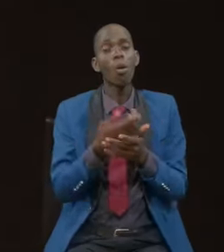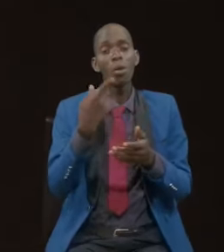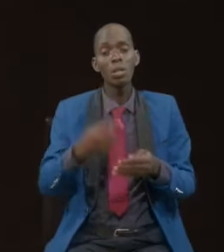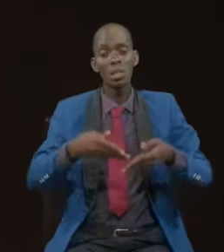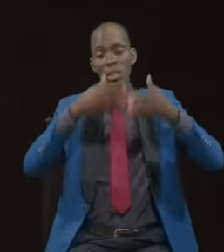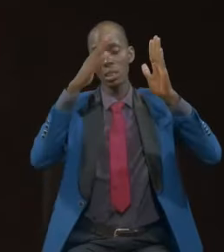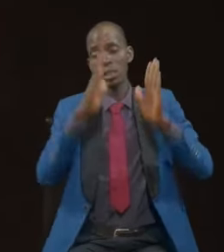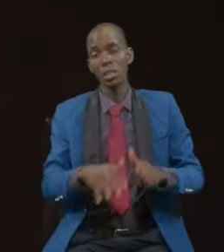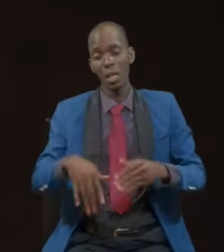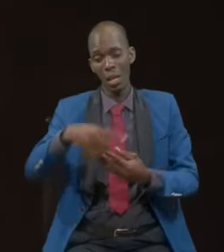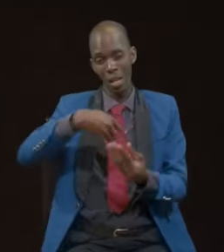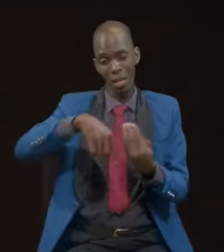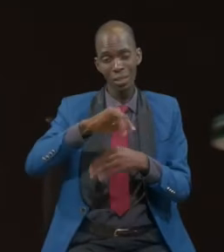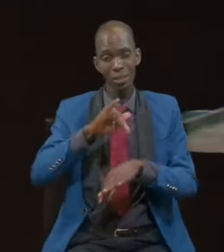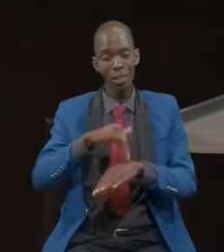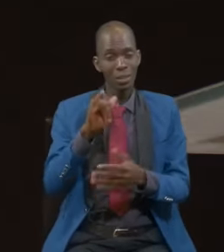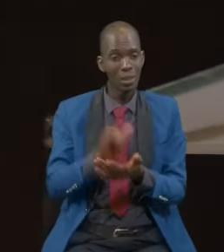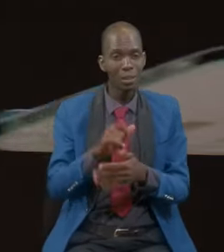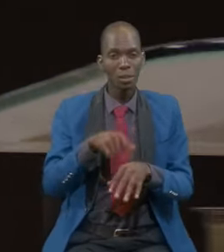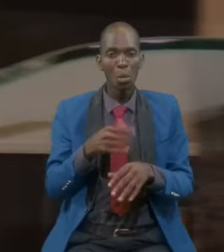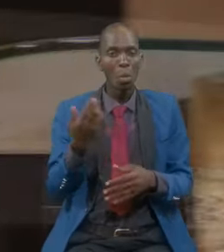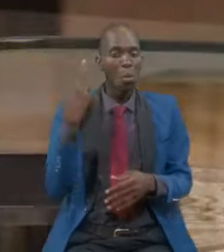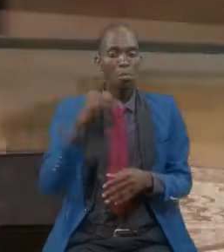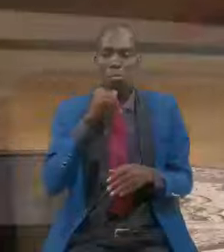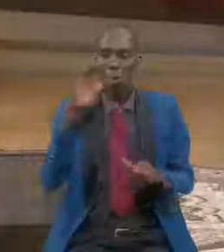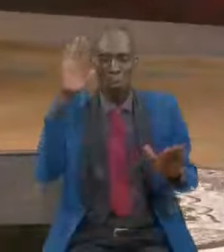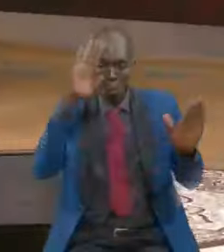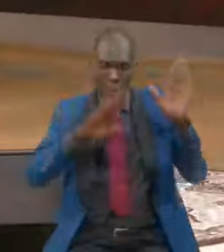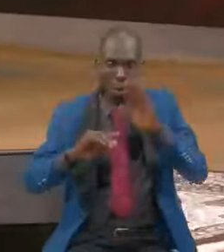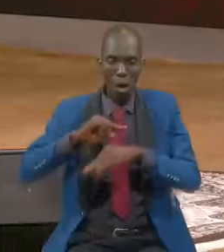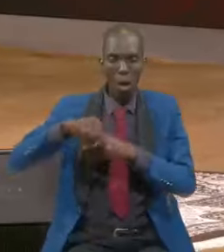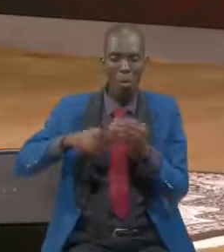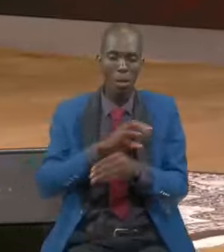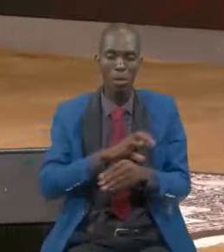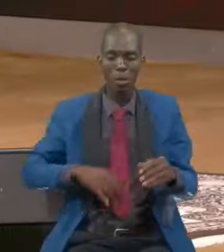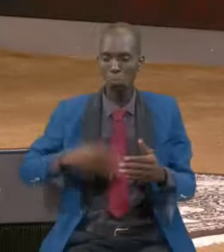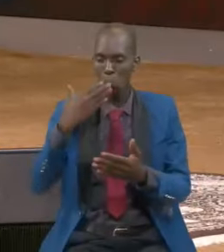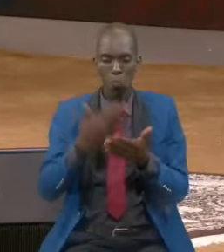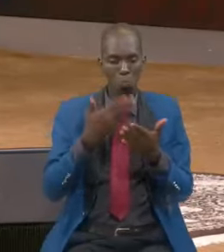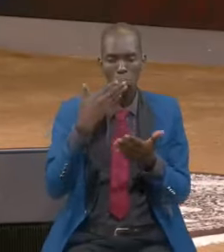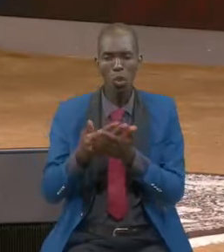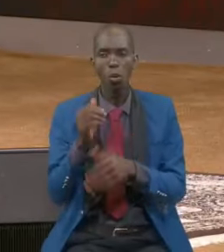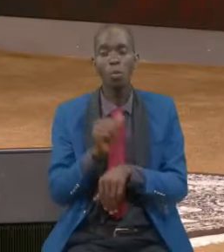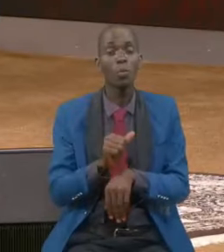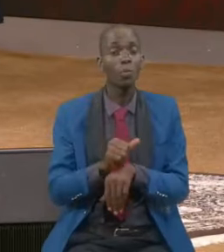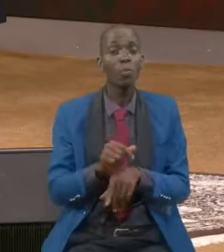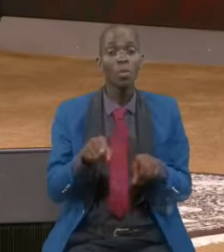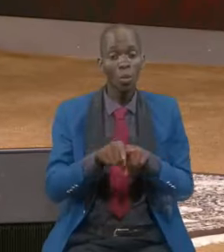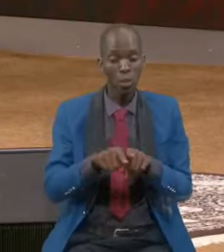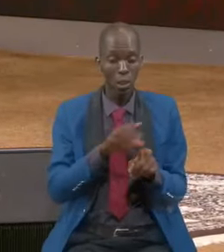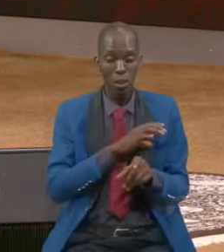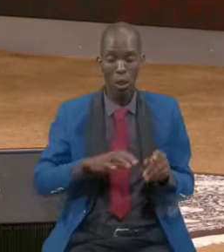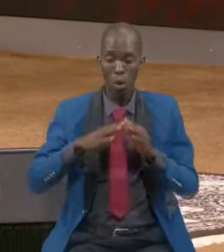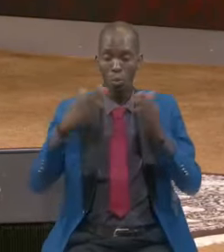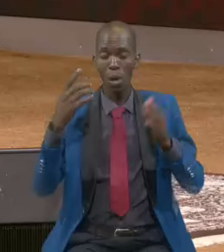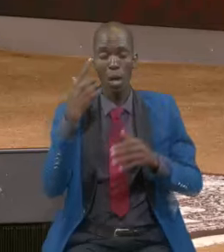those miraculous works, were not concerned about that. He even opened the eyes of